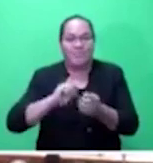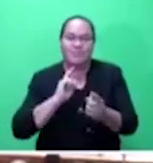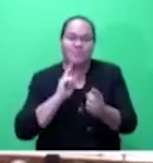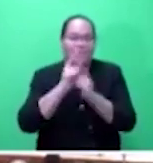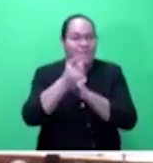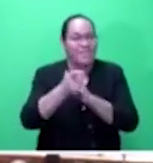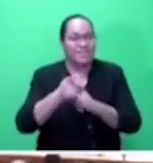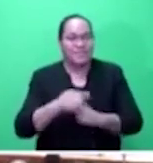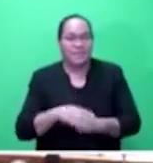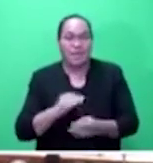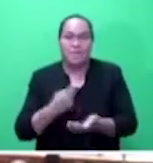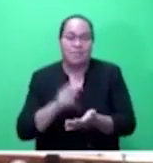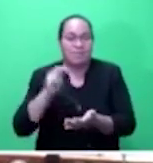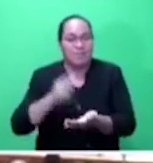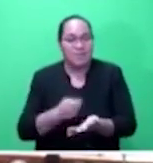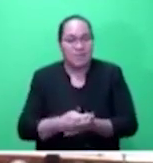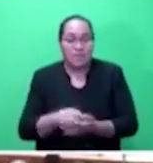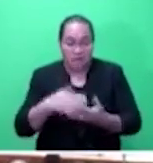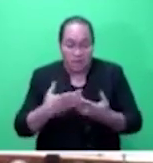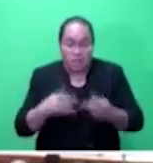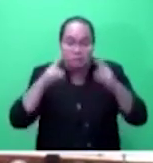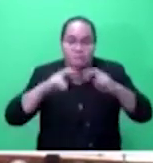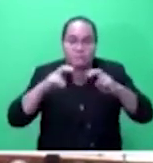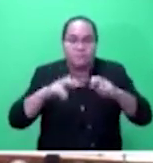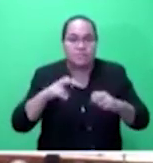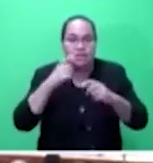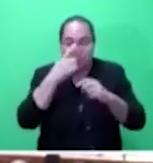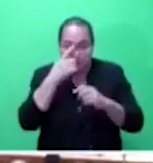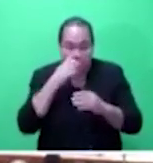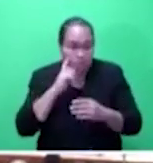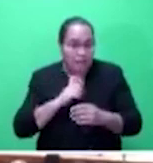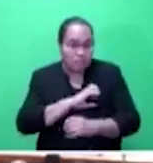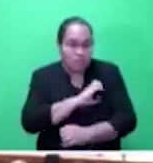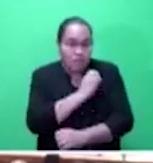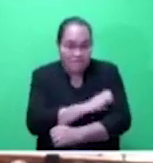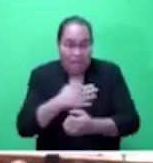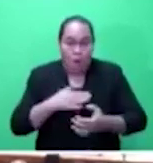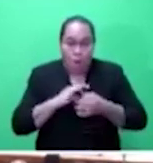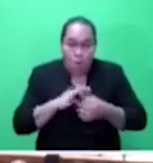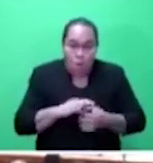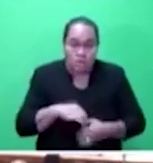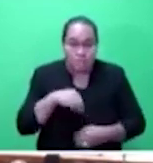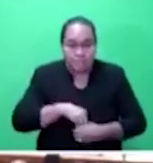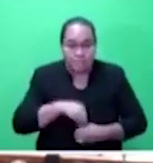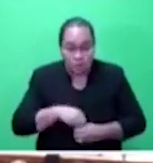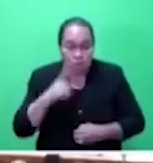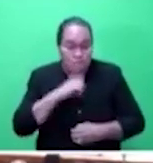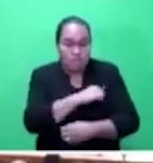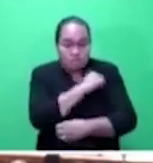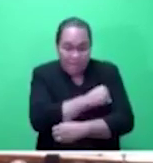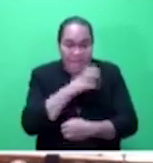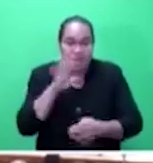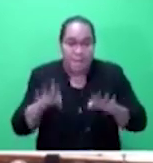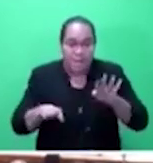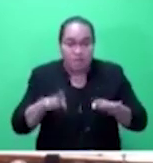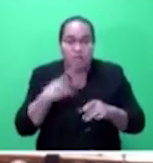we'll also take some financial measures at this point in time to strengthen some of our entities. We'll also strengthen the balance sheets of the Fiji